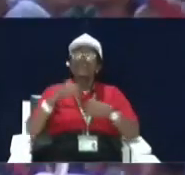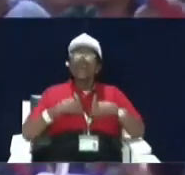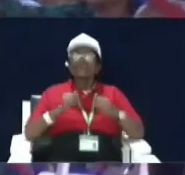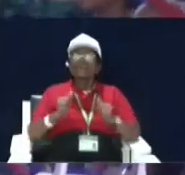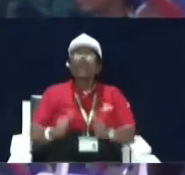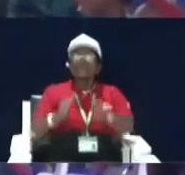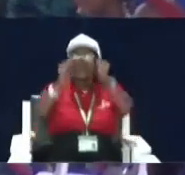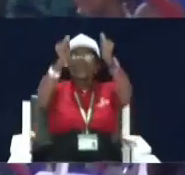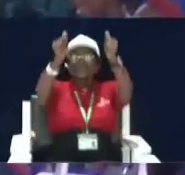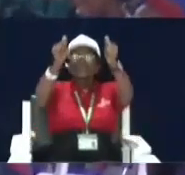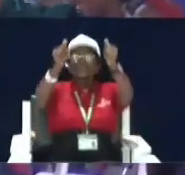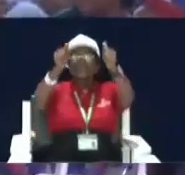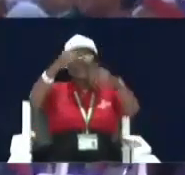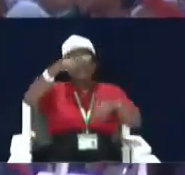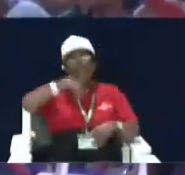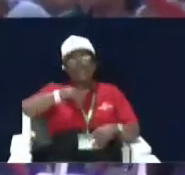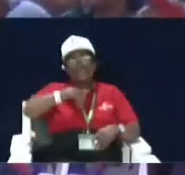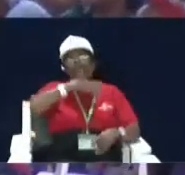too.